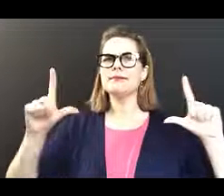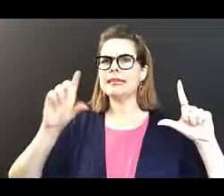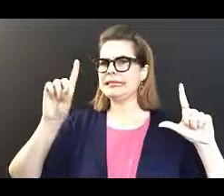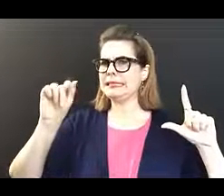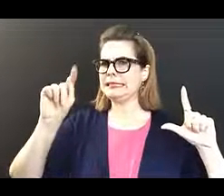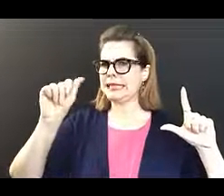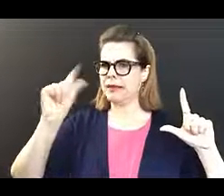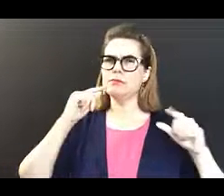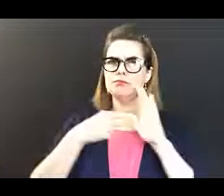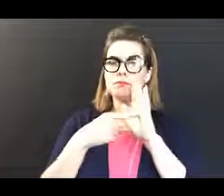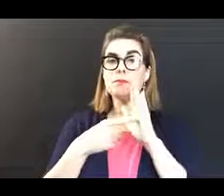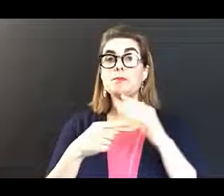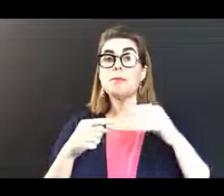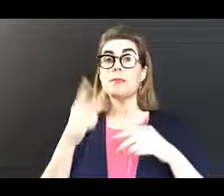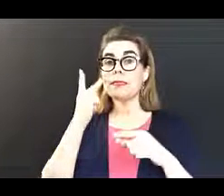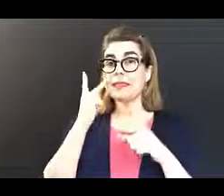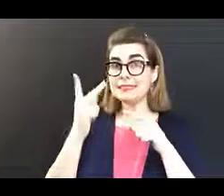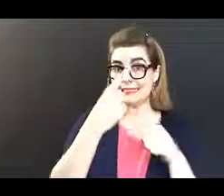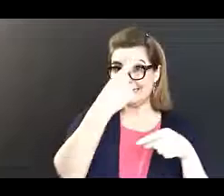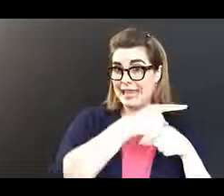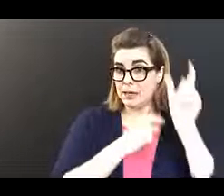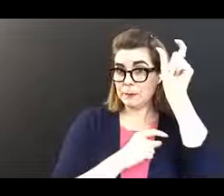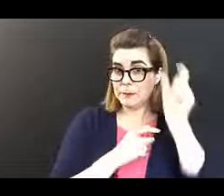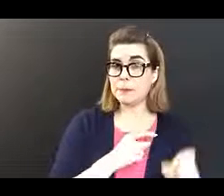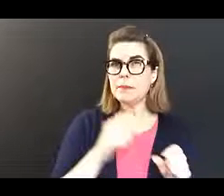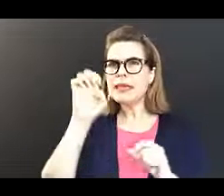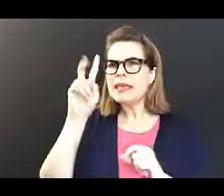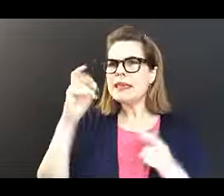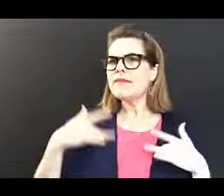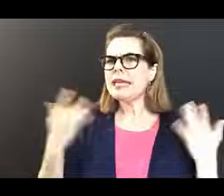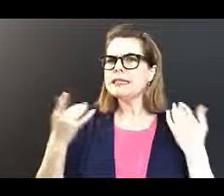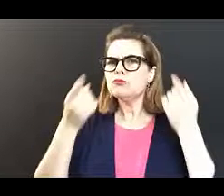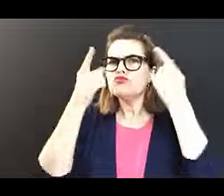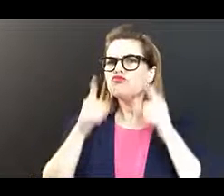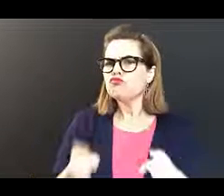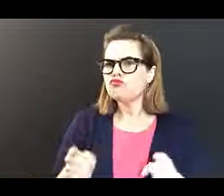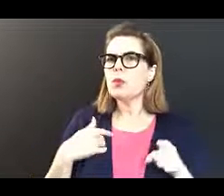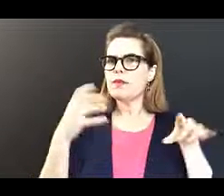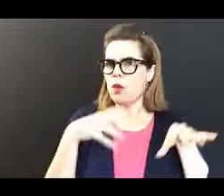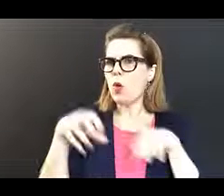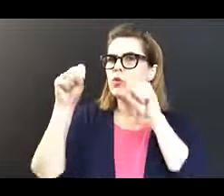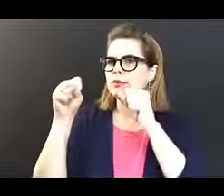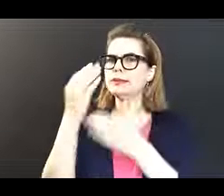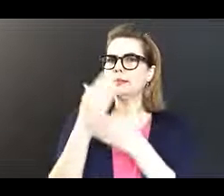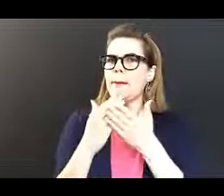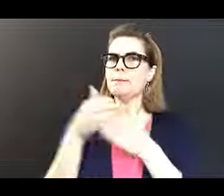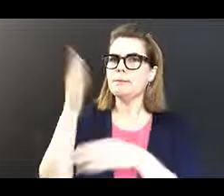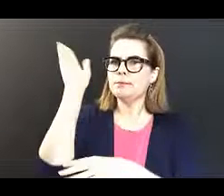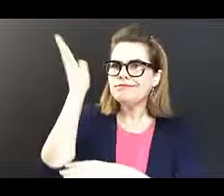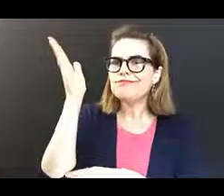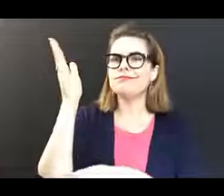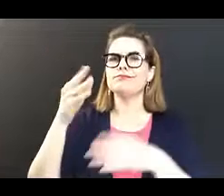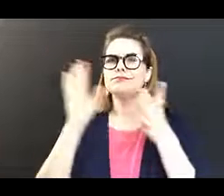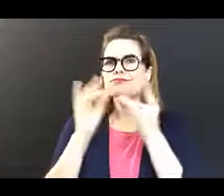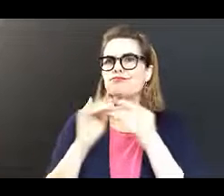have hosted. So during this year, when we've been virtual, we've hosted different speaker series. We're hosting